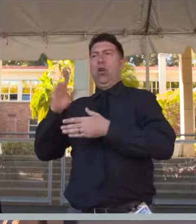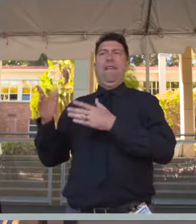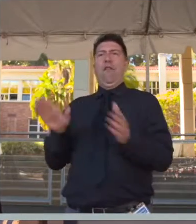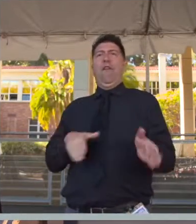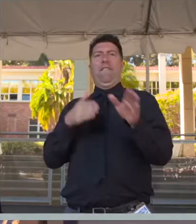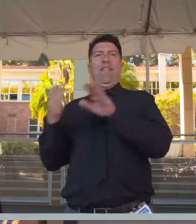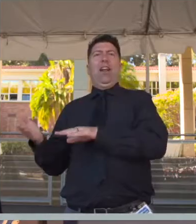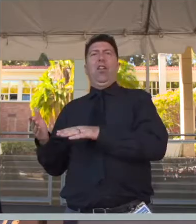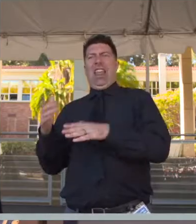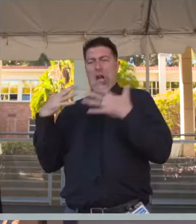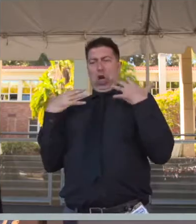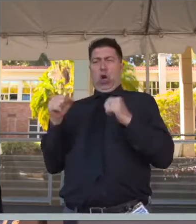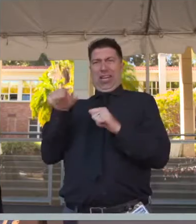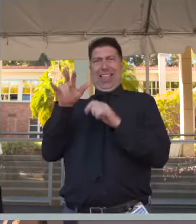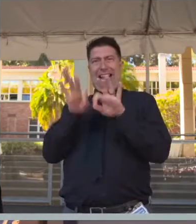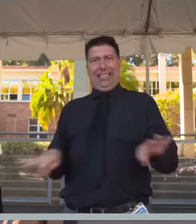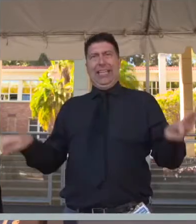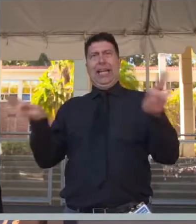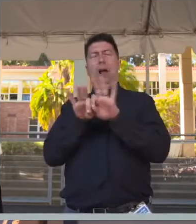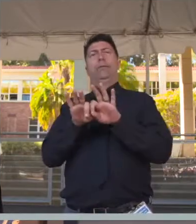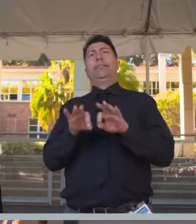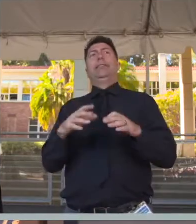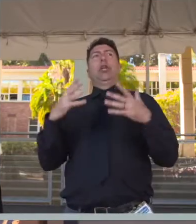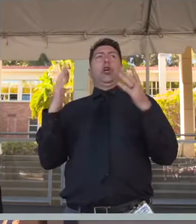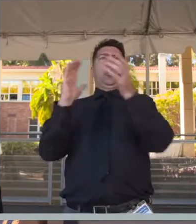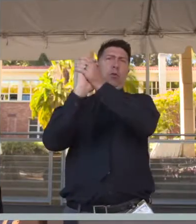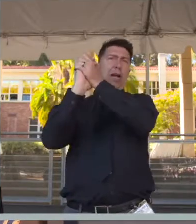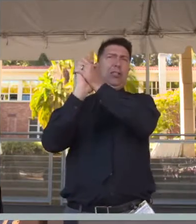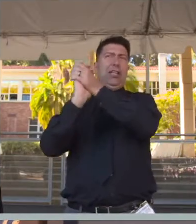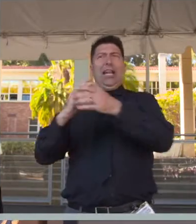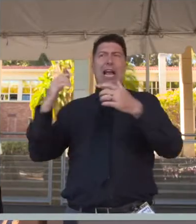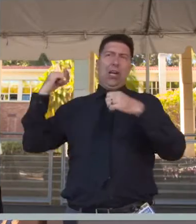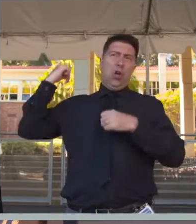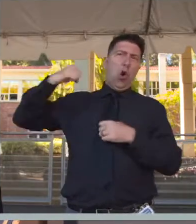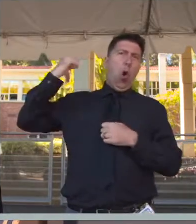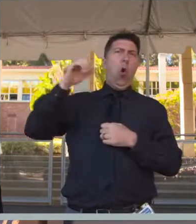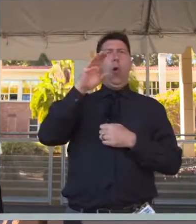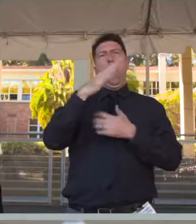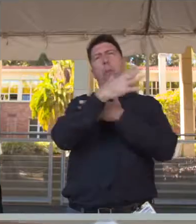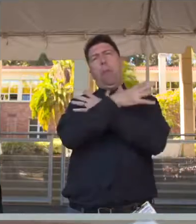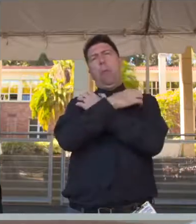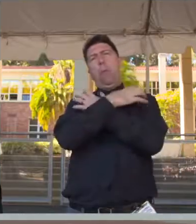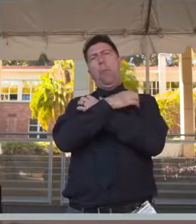it's courage that counts." Congratulations and go Bruins!